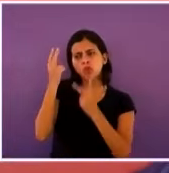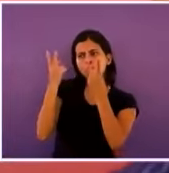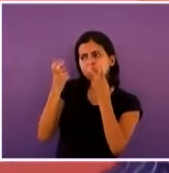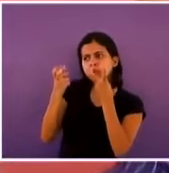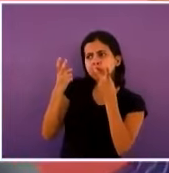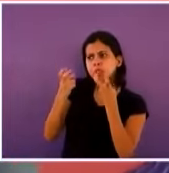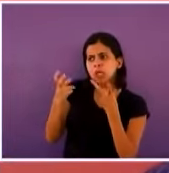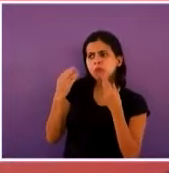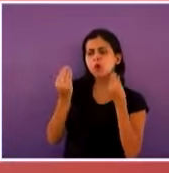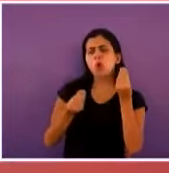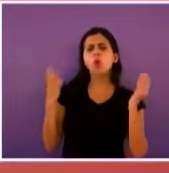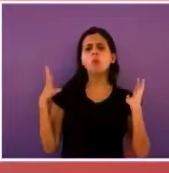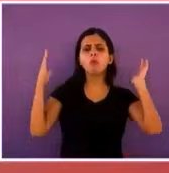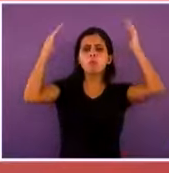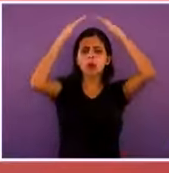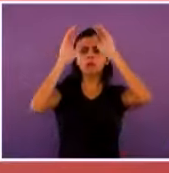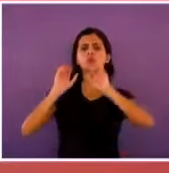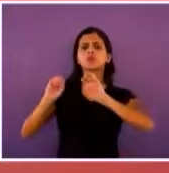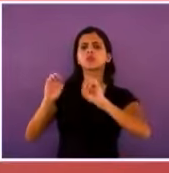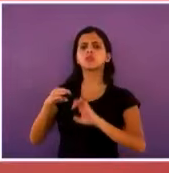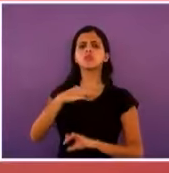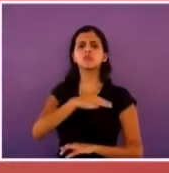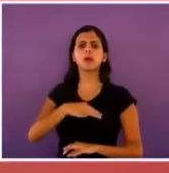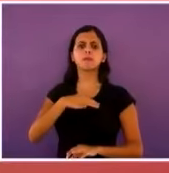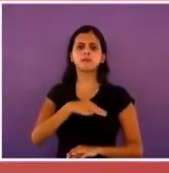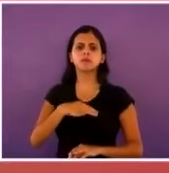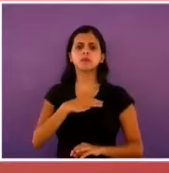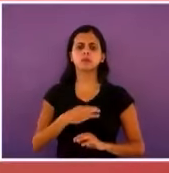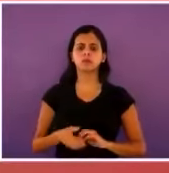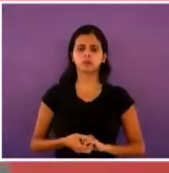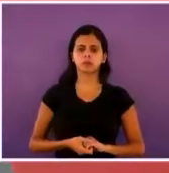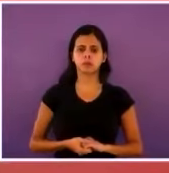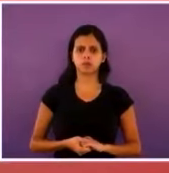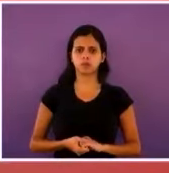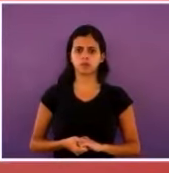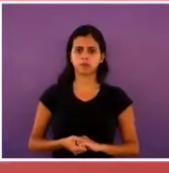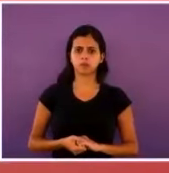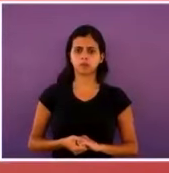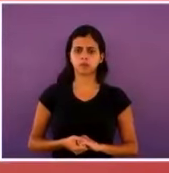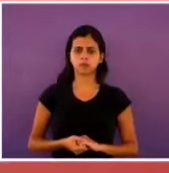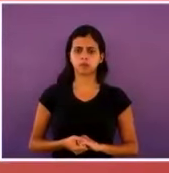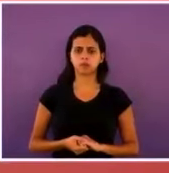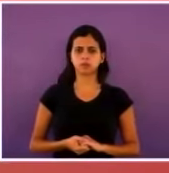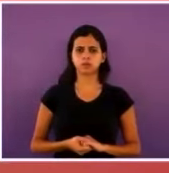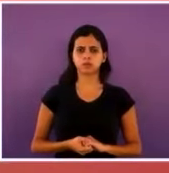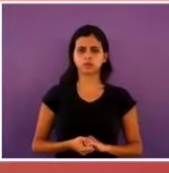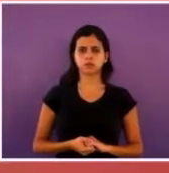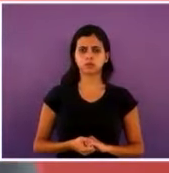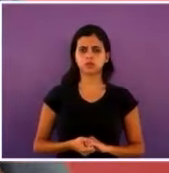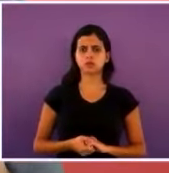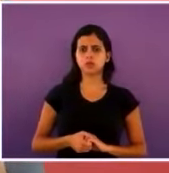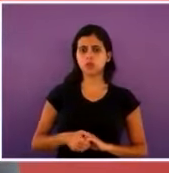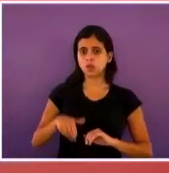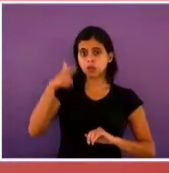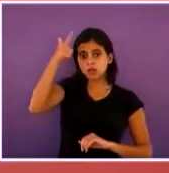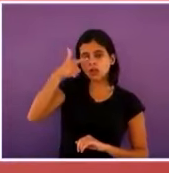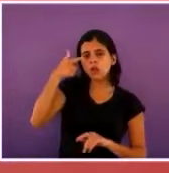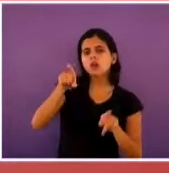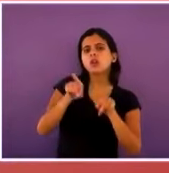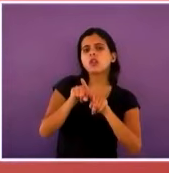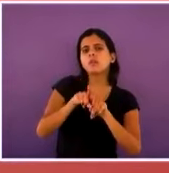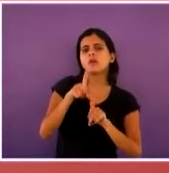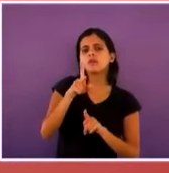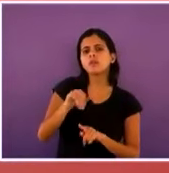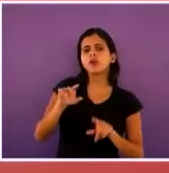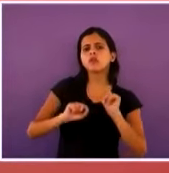they think that he is talking about mission, the gospel and the missionary activity. Esses